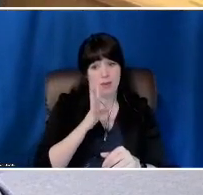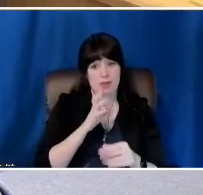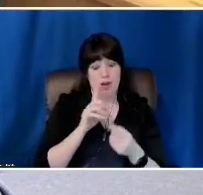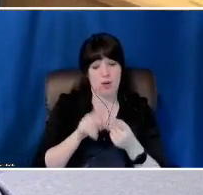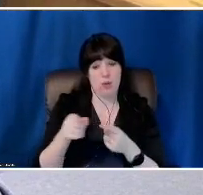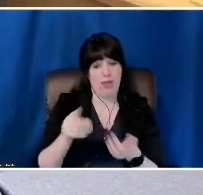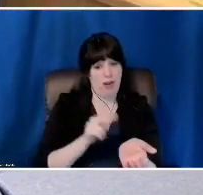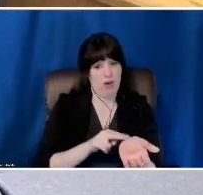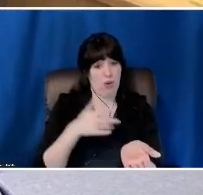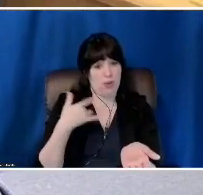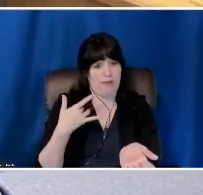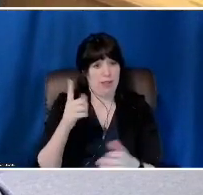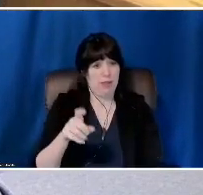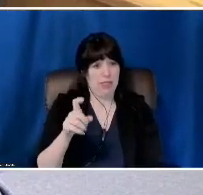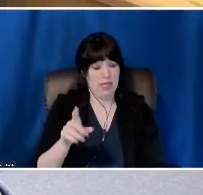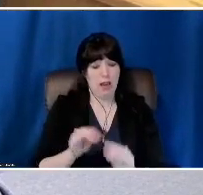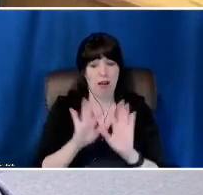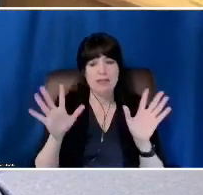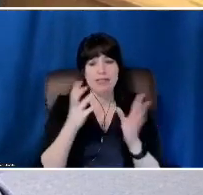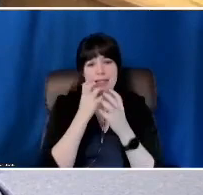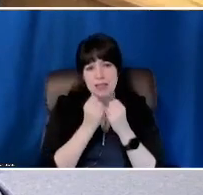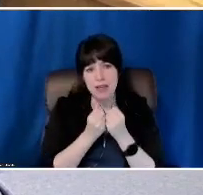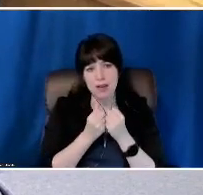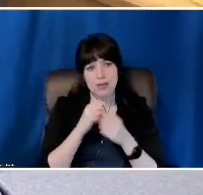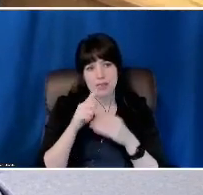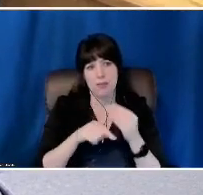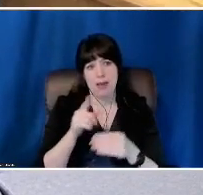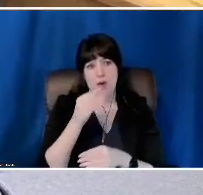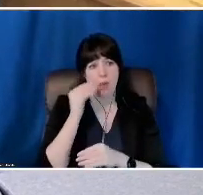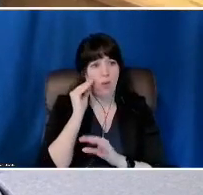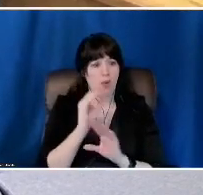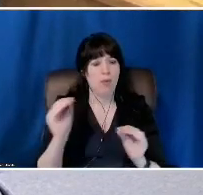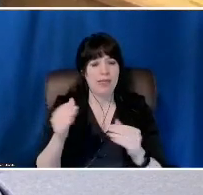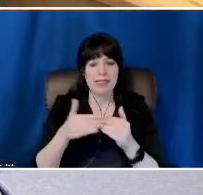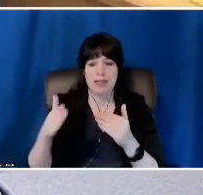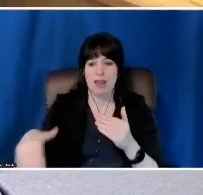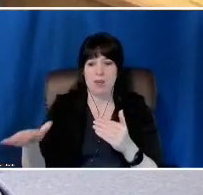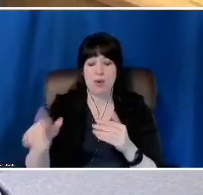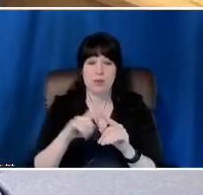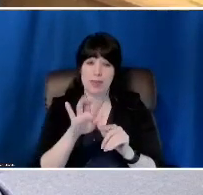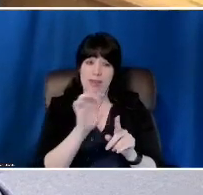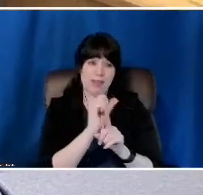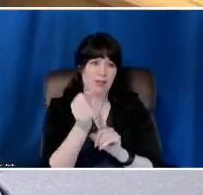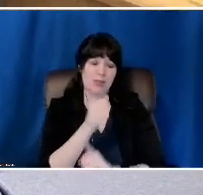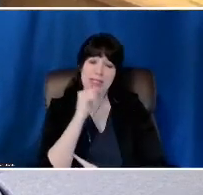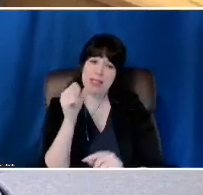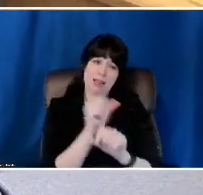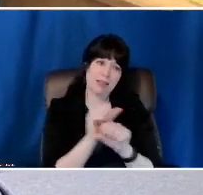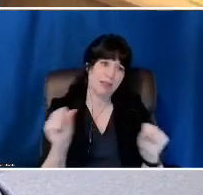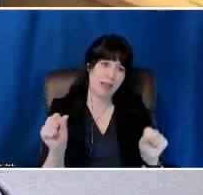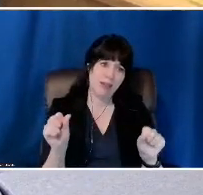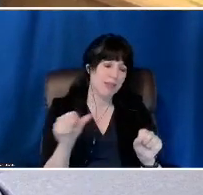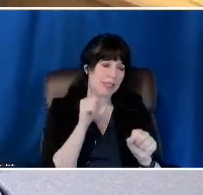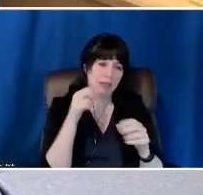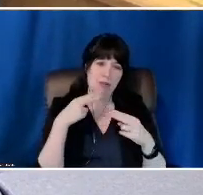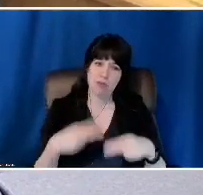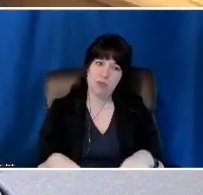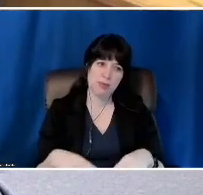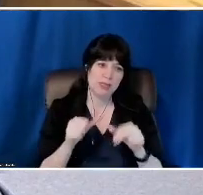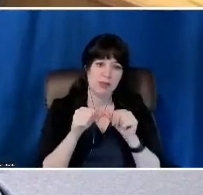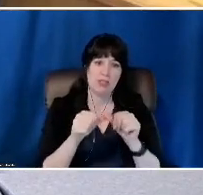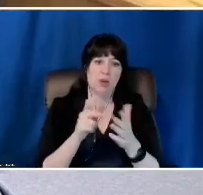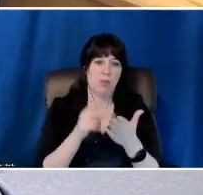feels needed and obviously cares deeply about her homeless neighbors, the situation is unsafe and it is inhumane to continue programs